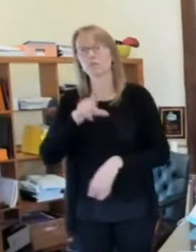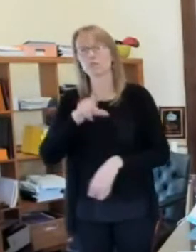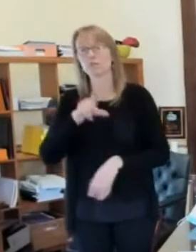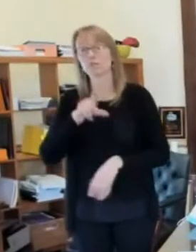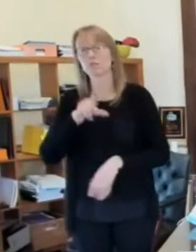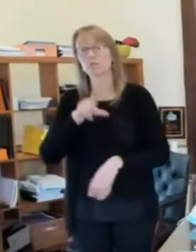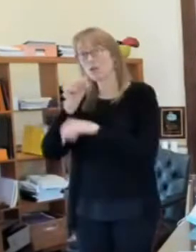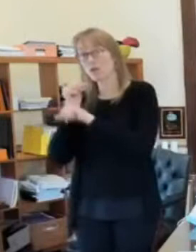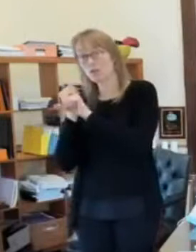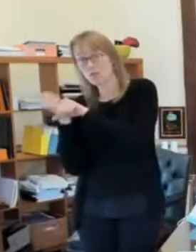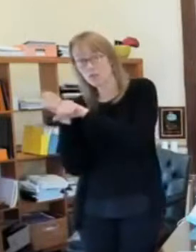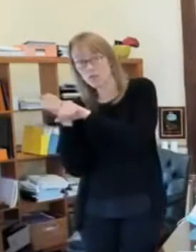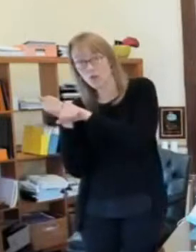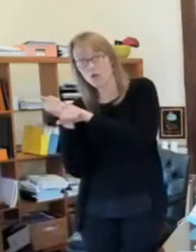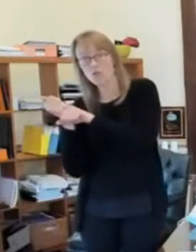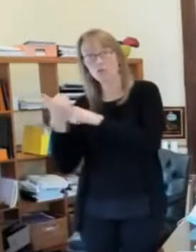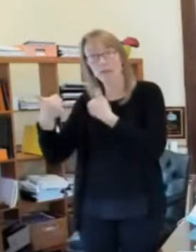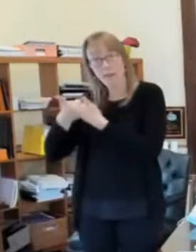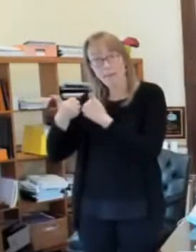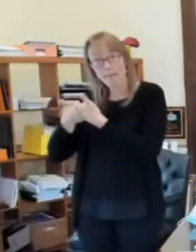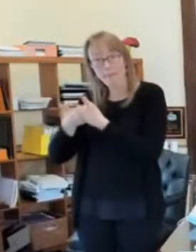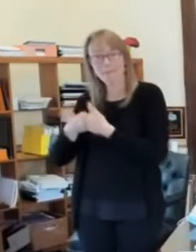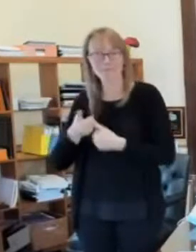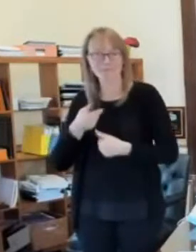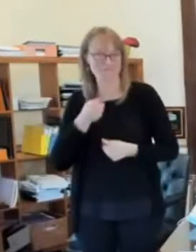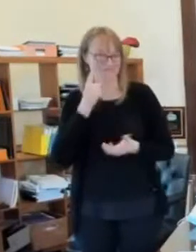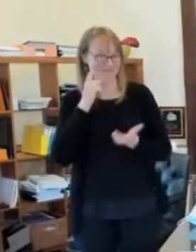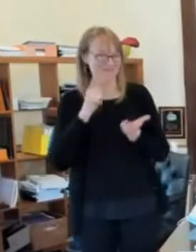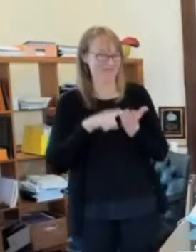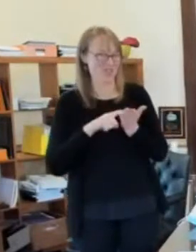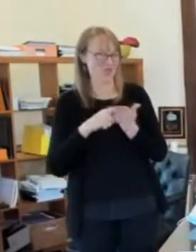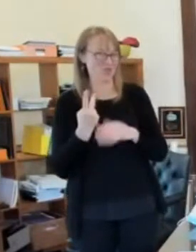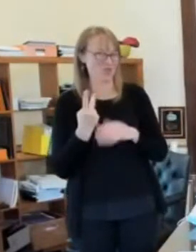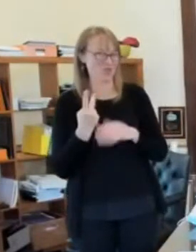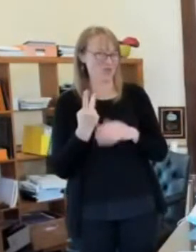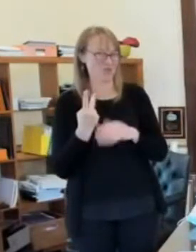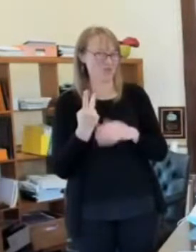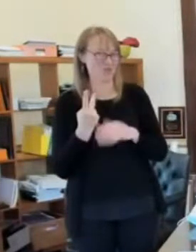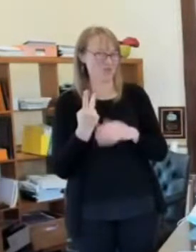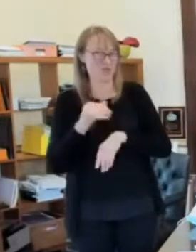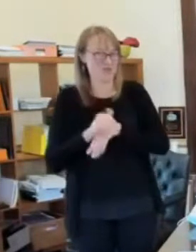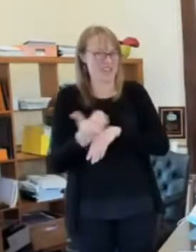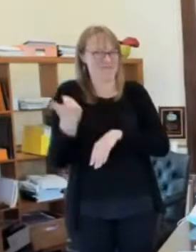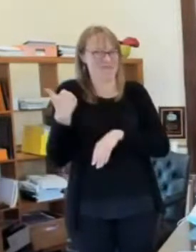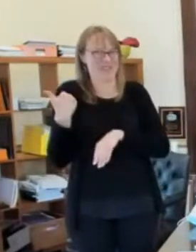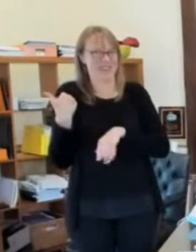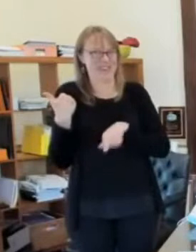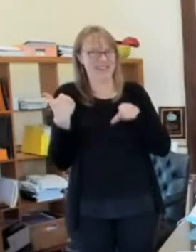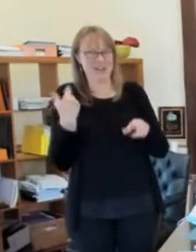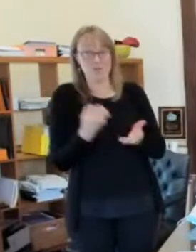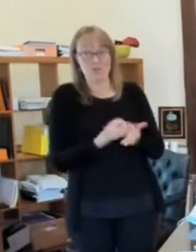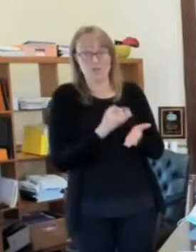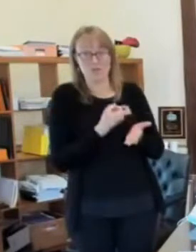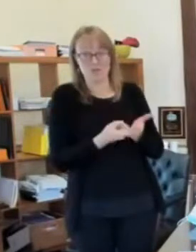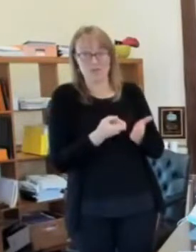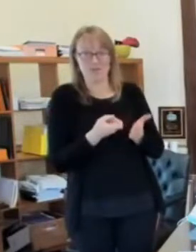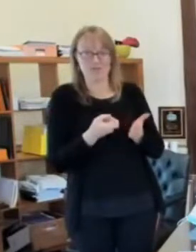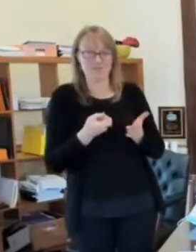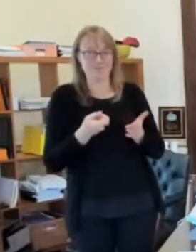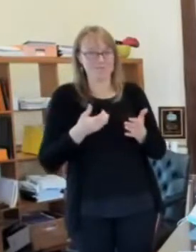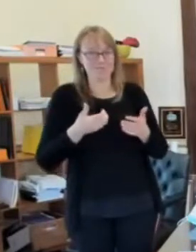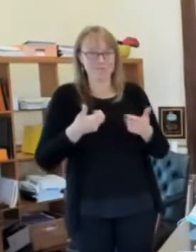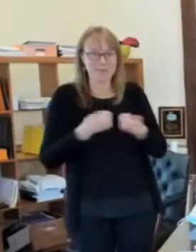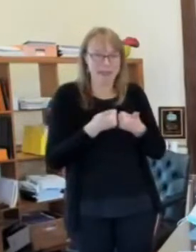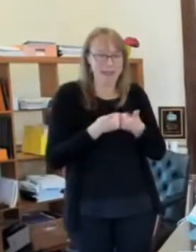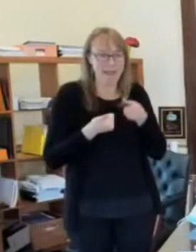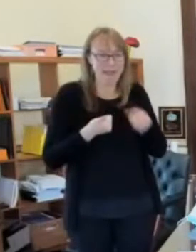out. You saw that the Blues played night before last, I guess it was, to 300 guests. Well,